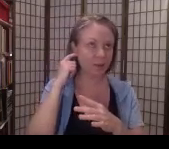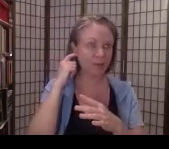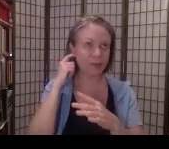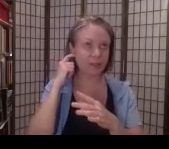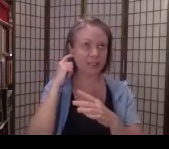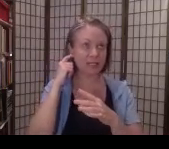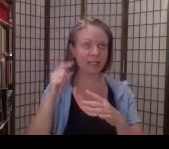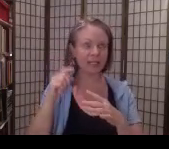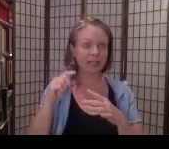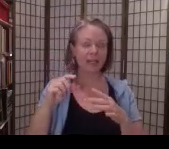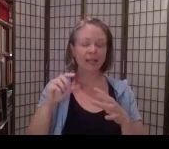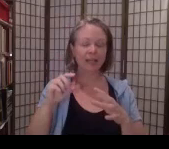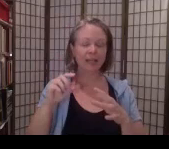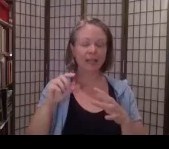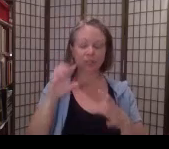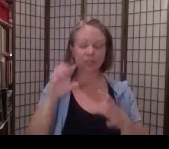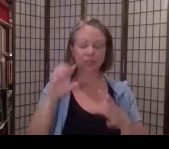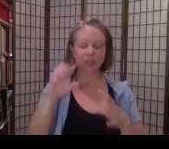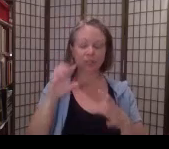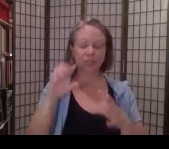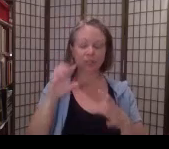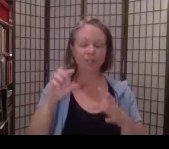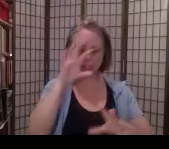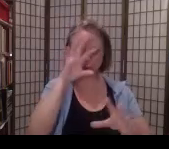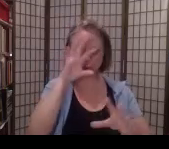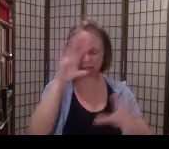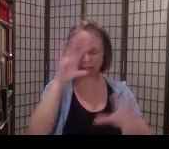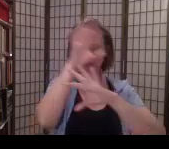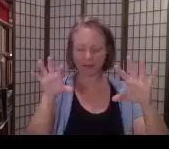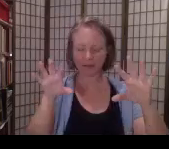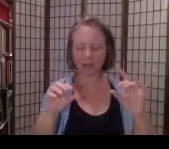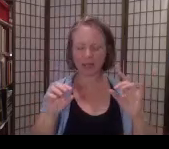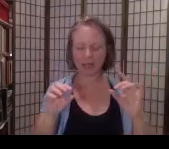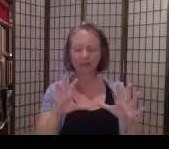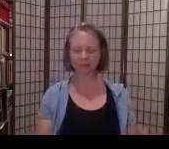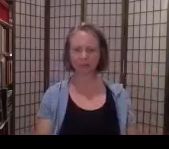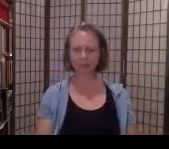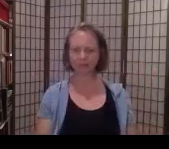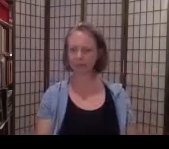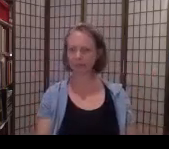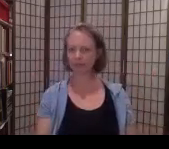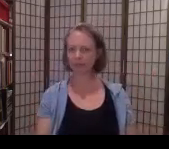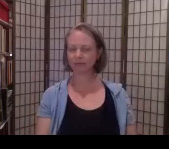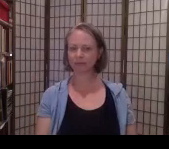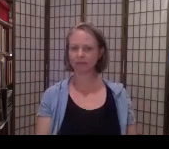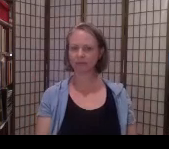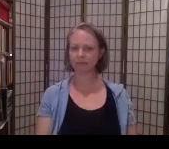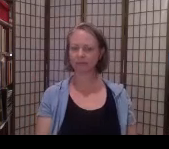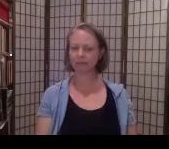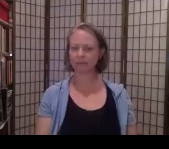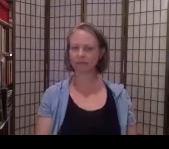lower frequency. And it's showing that like how the sounds all kind of work together to make a harmony.